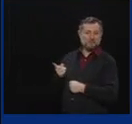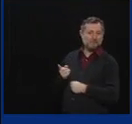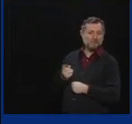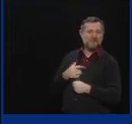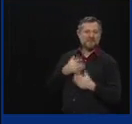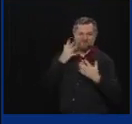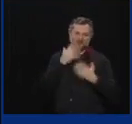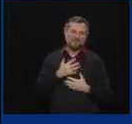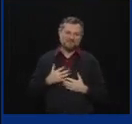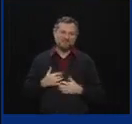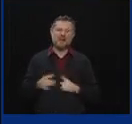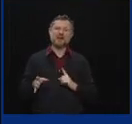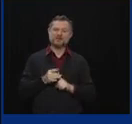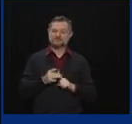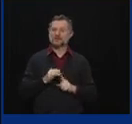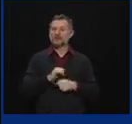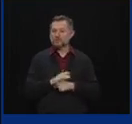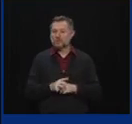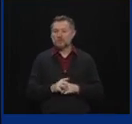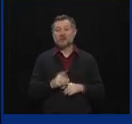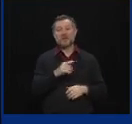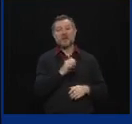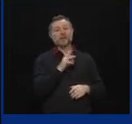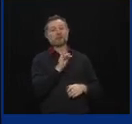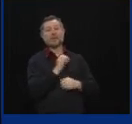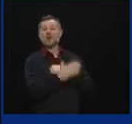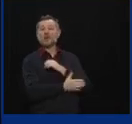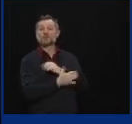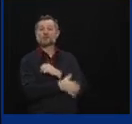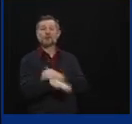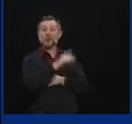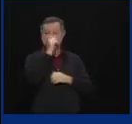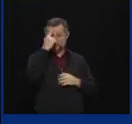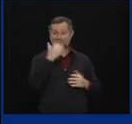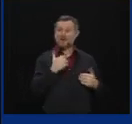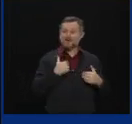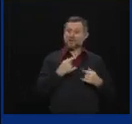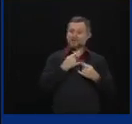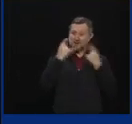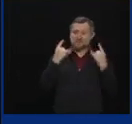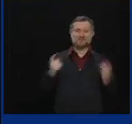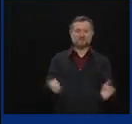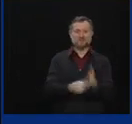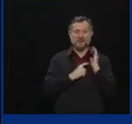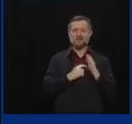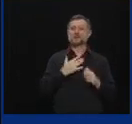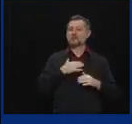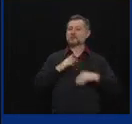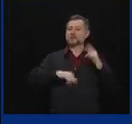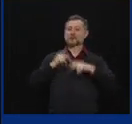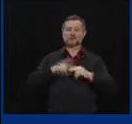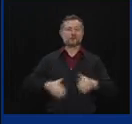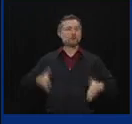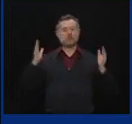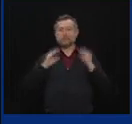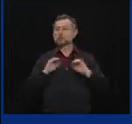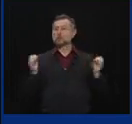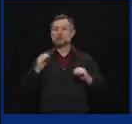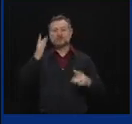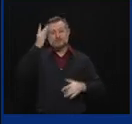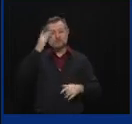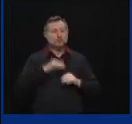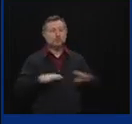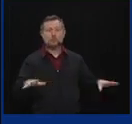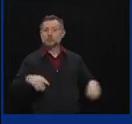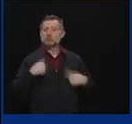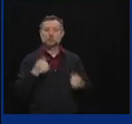COVID. We know in Erie County government, because we have a mask mandate in Erie County buildings, we're not seeing transmission between employees